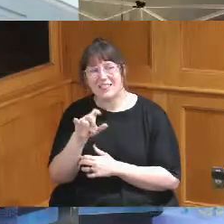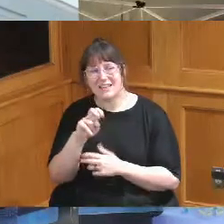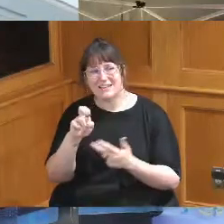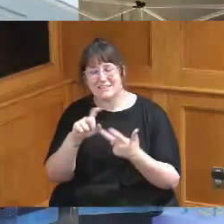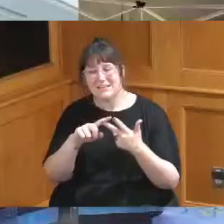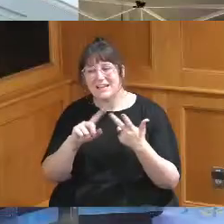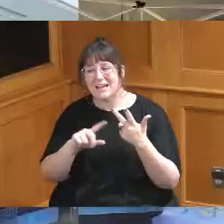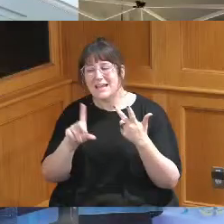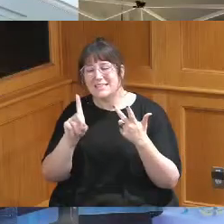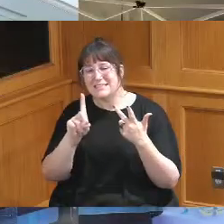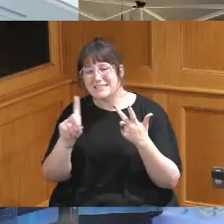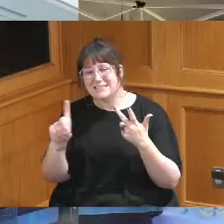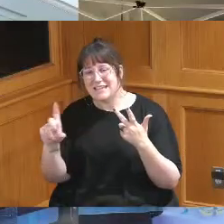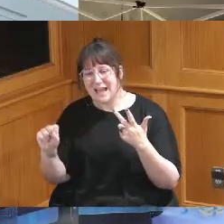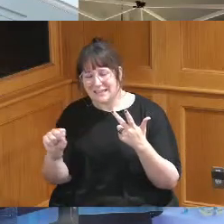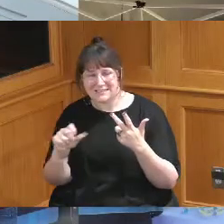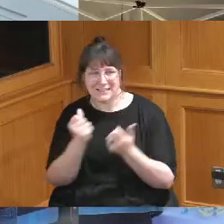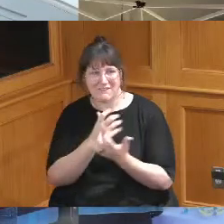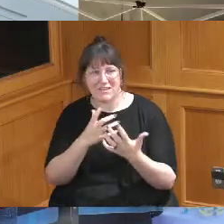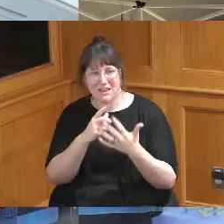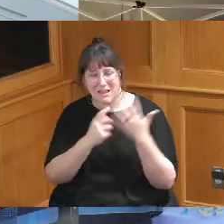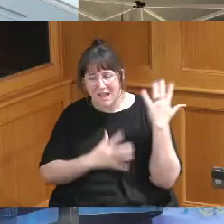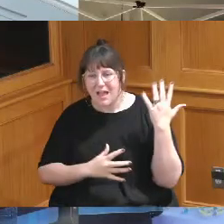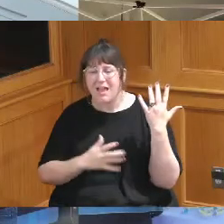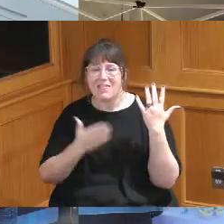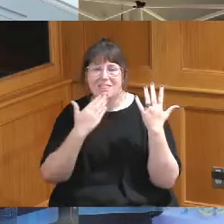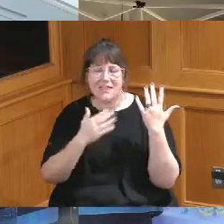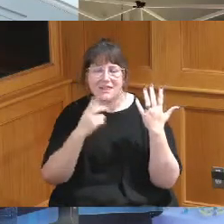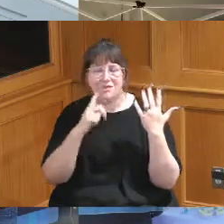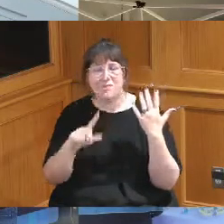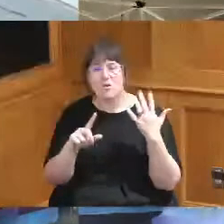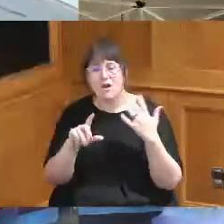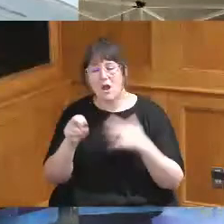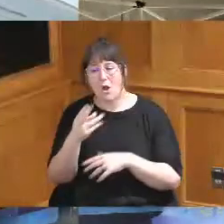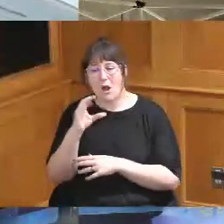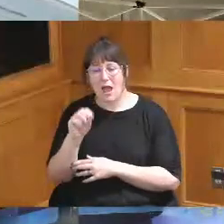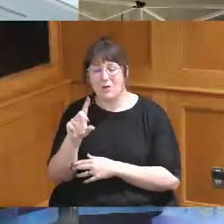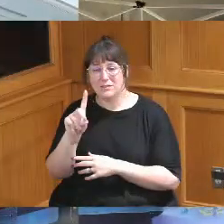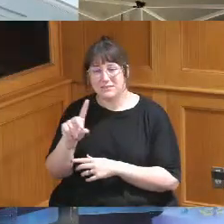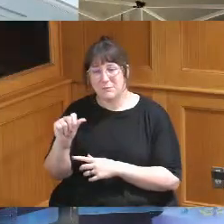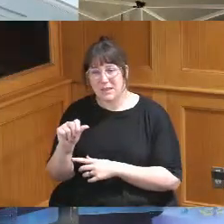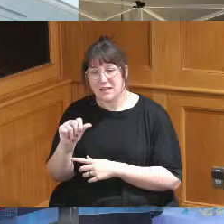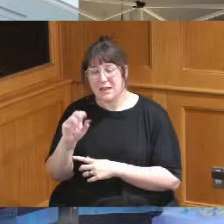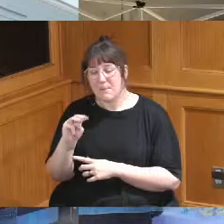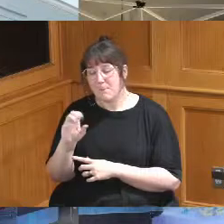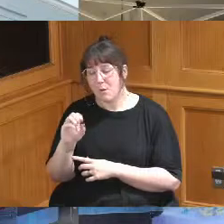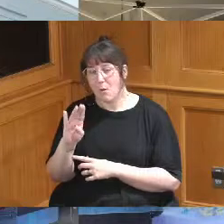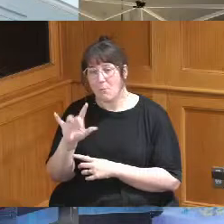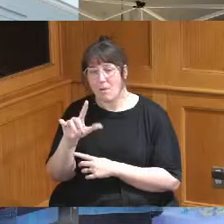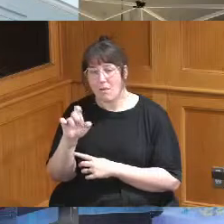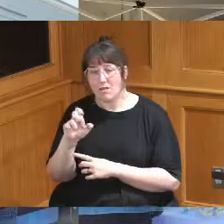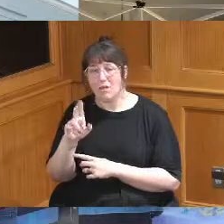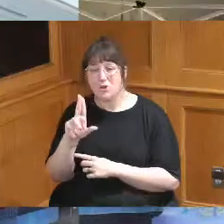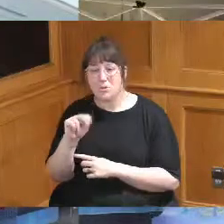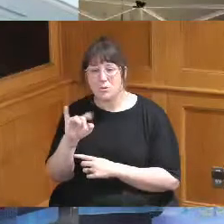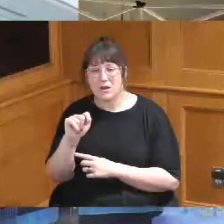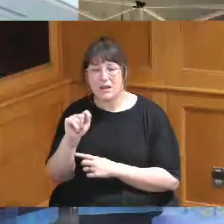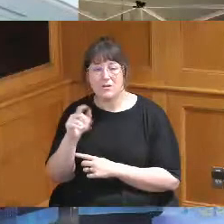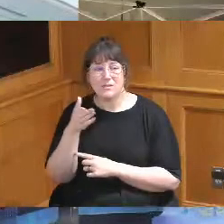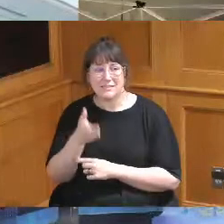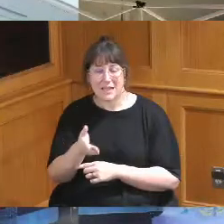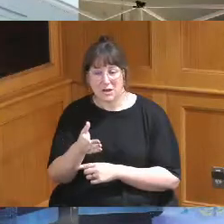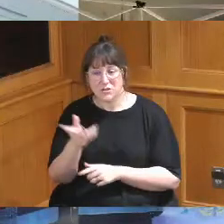you, DDS, for making this a priority. The Ohio Disability Mobile Unit was there, so people could really go right there